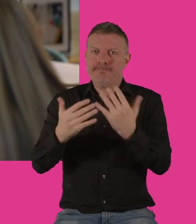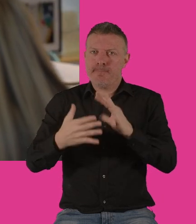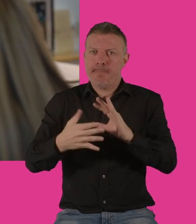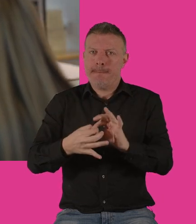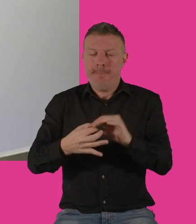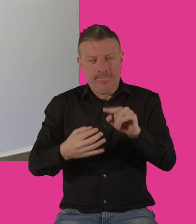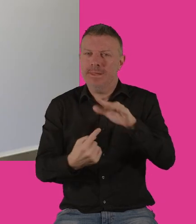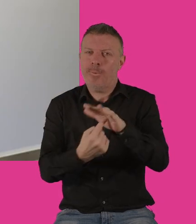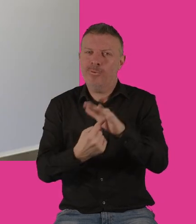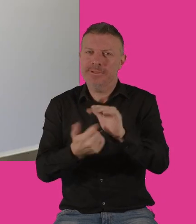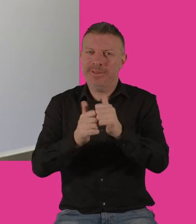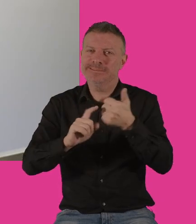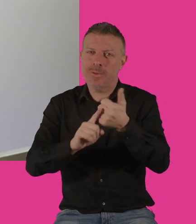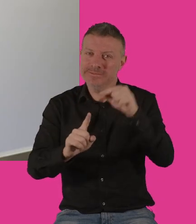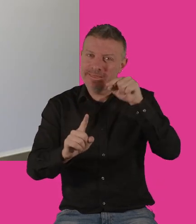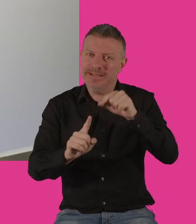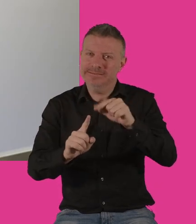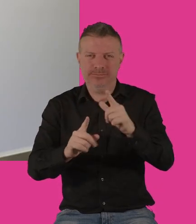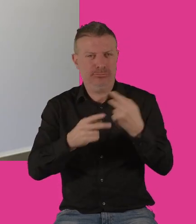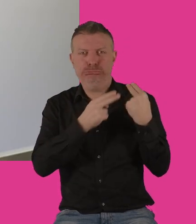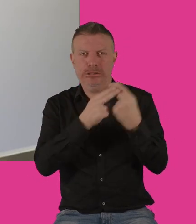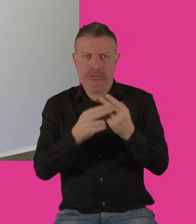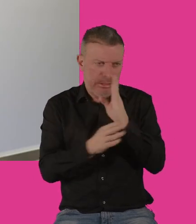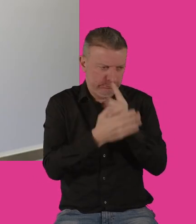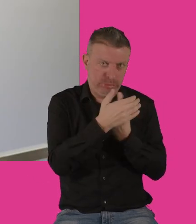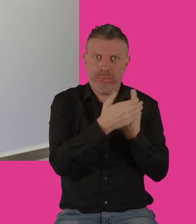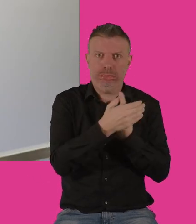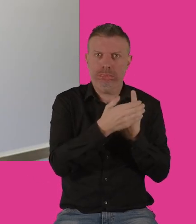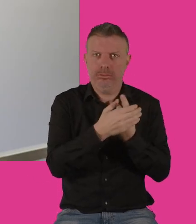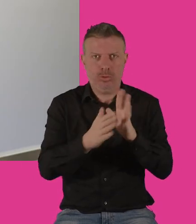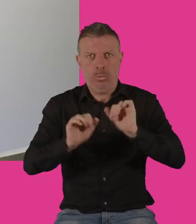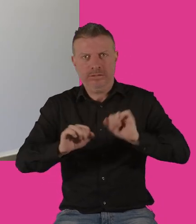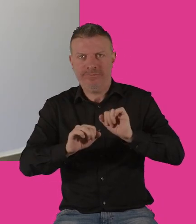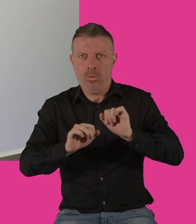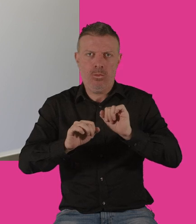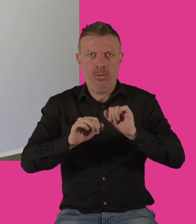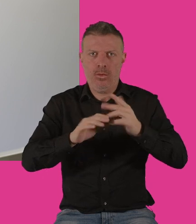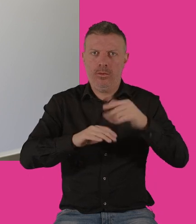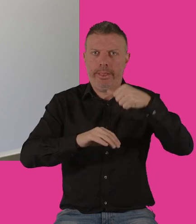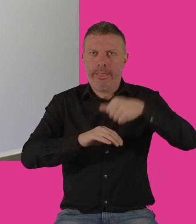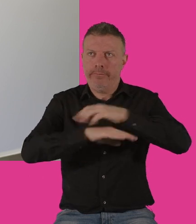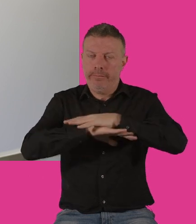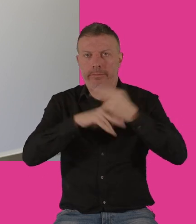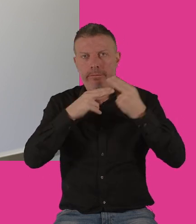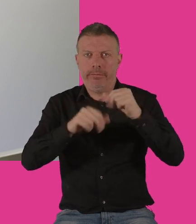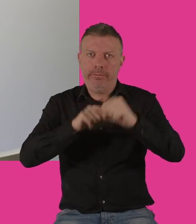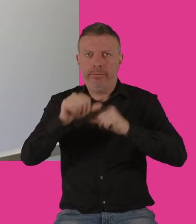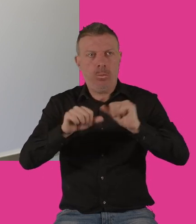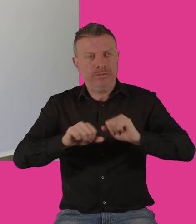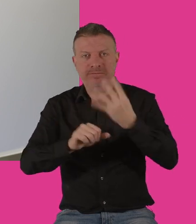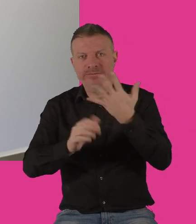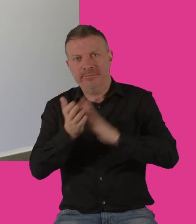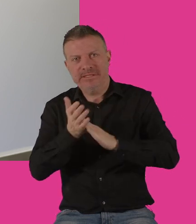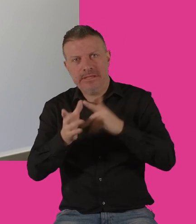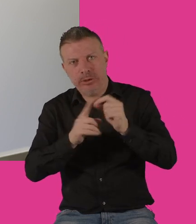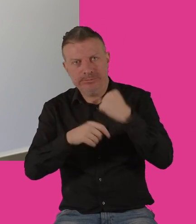what's really important to peer support versus traditional spaces. You're not waiting at a buzzer, you're not getting told that you need to wait 45